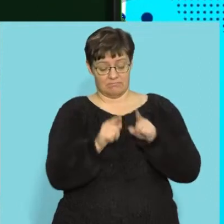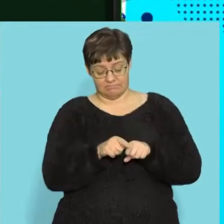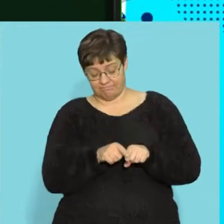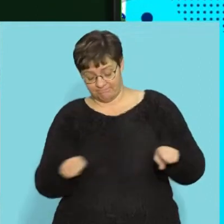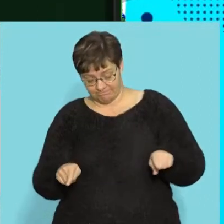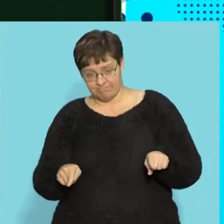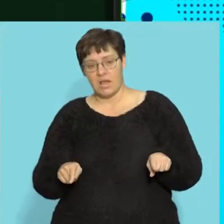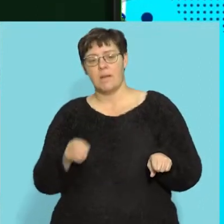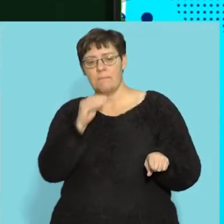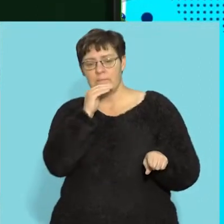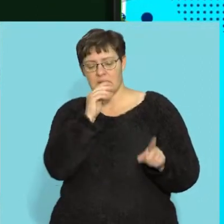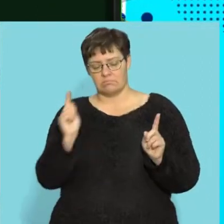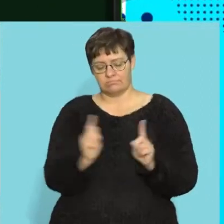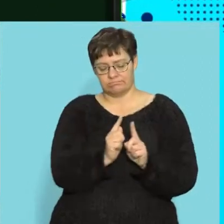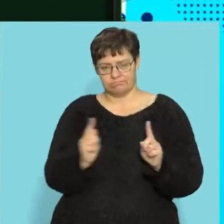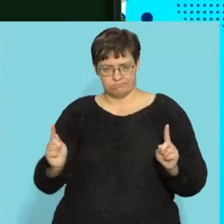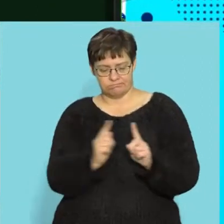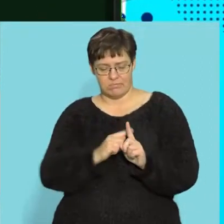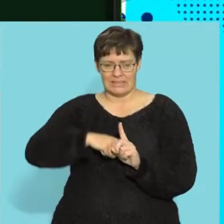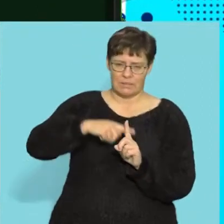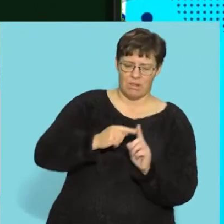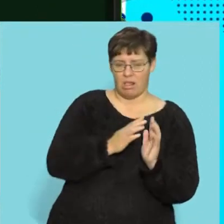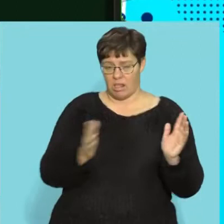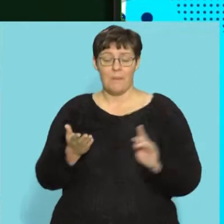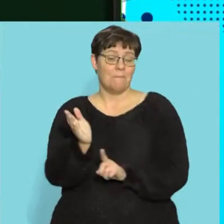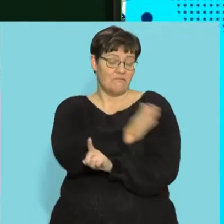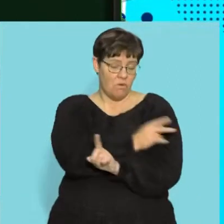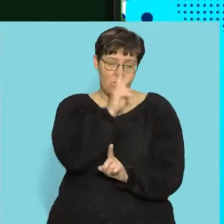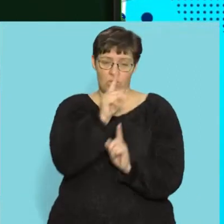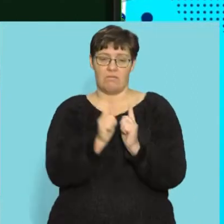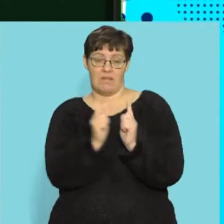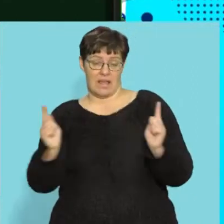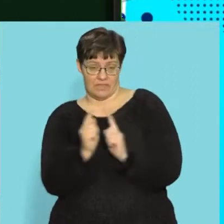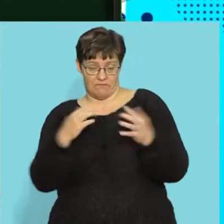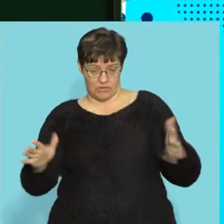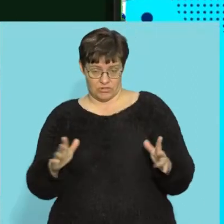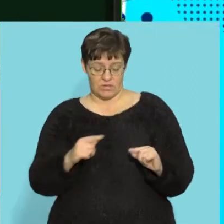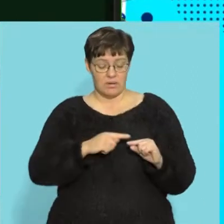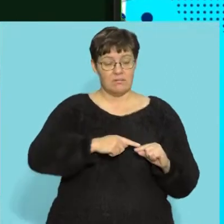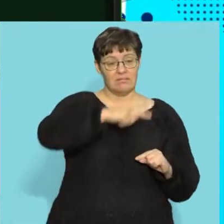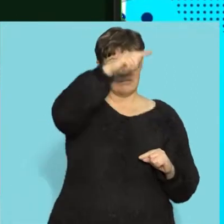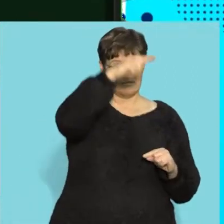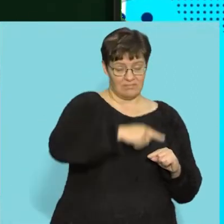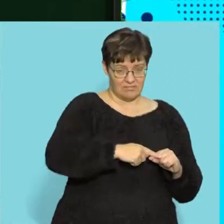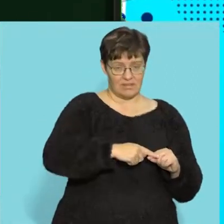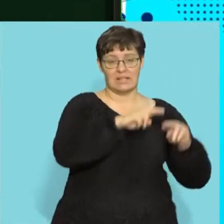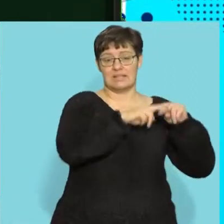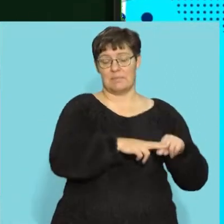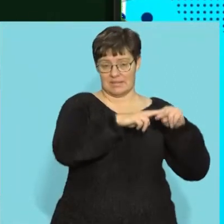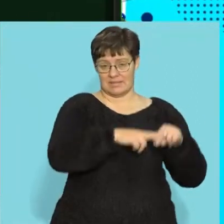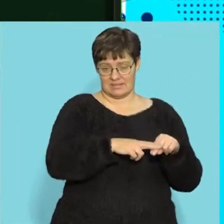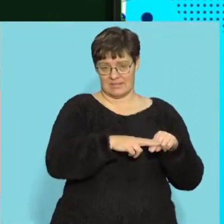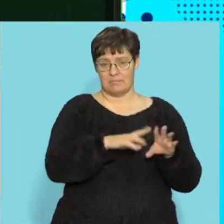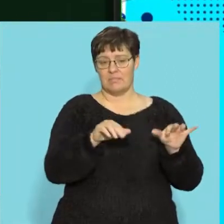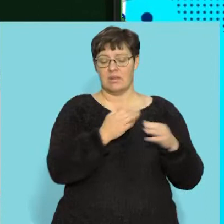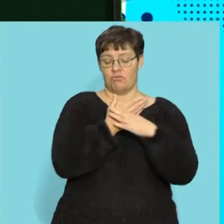how varying or changing the length of a conductor actually affects its resistance. So it's the same type of material,